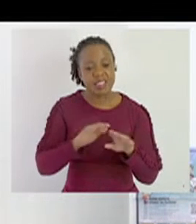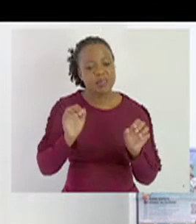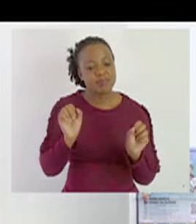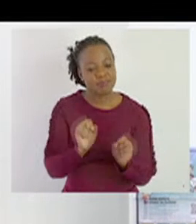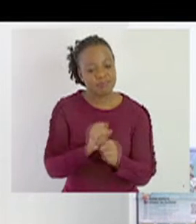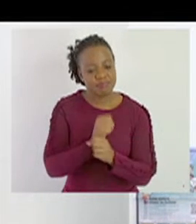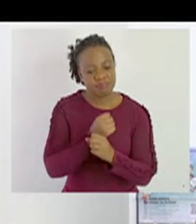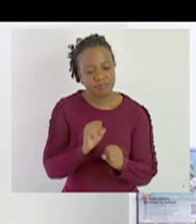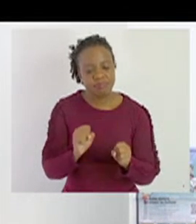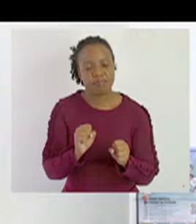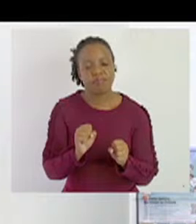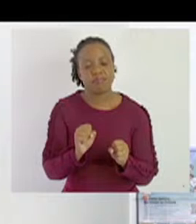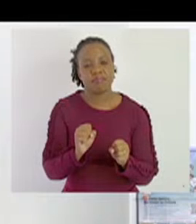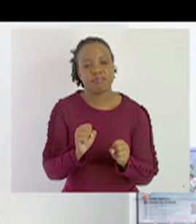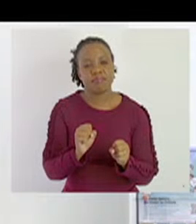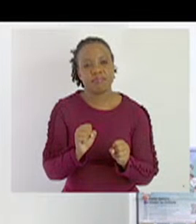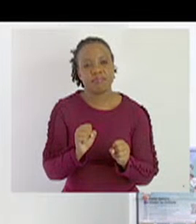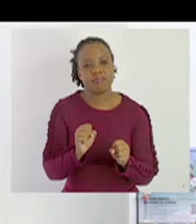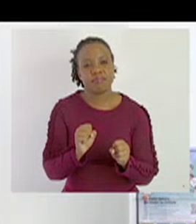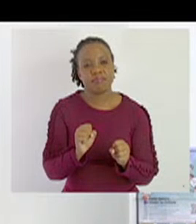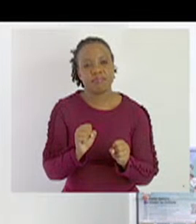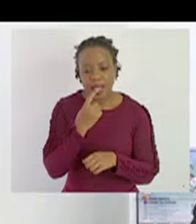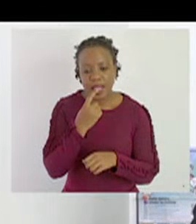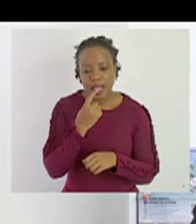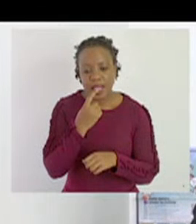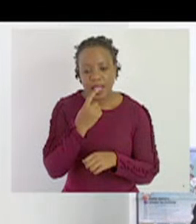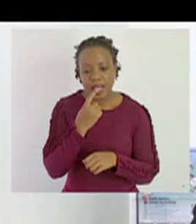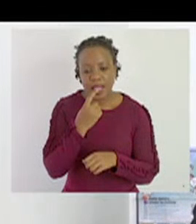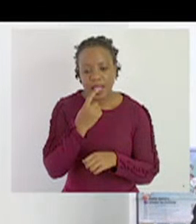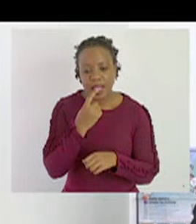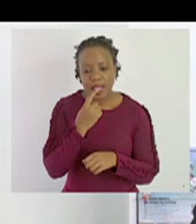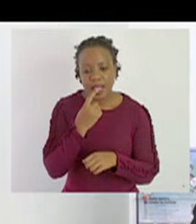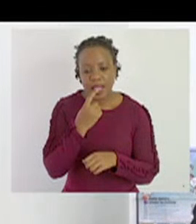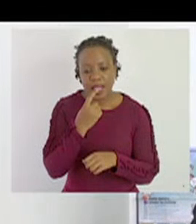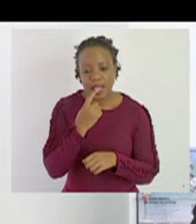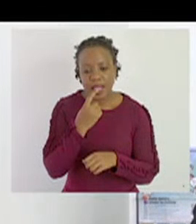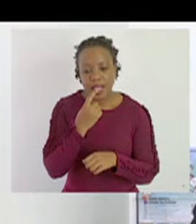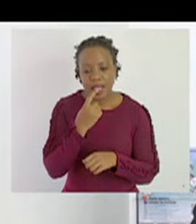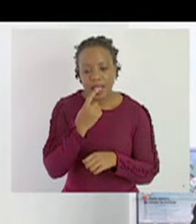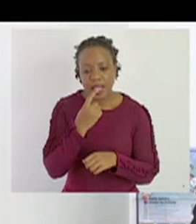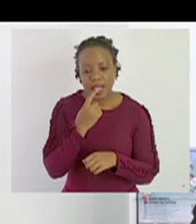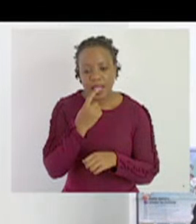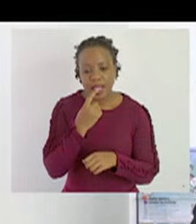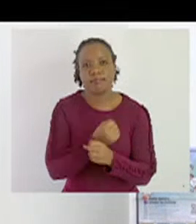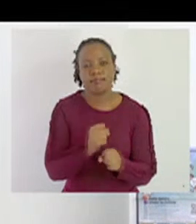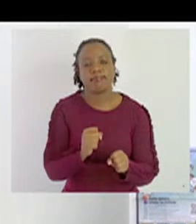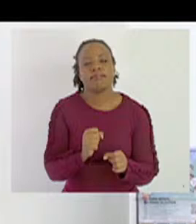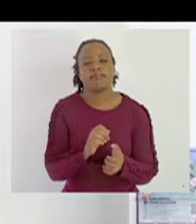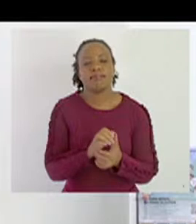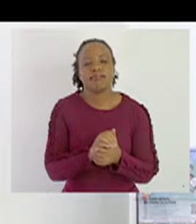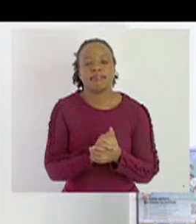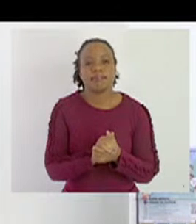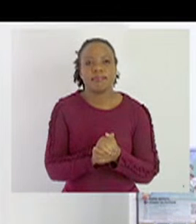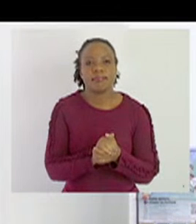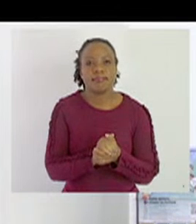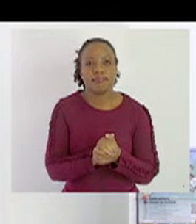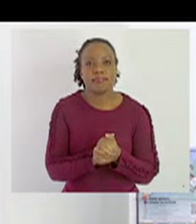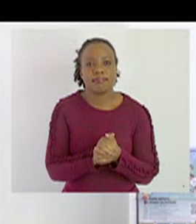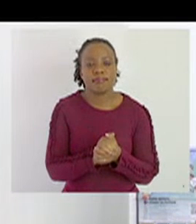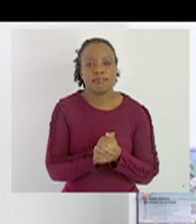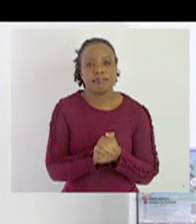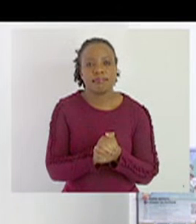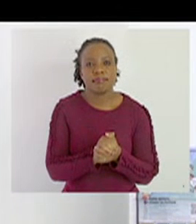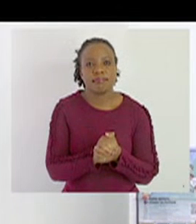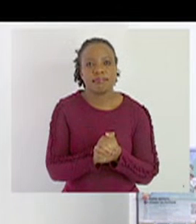You cannot taste, you cannot see it, or you cannot